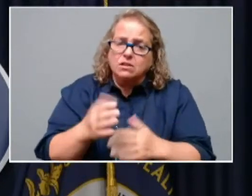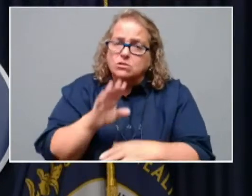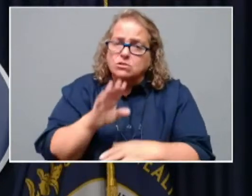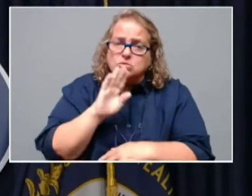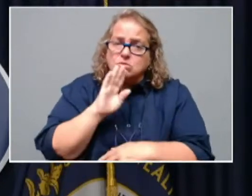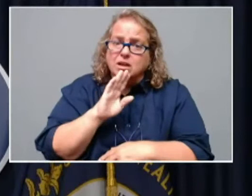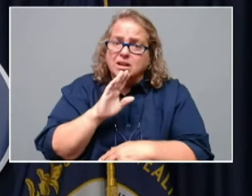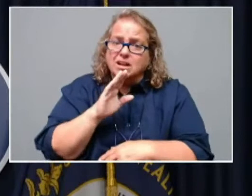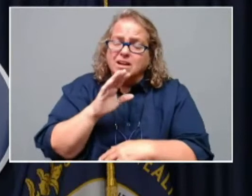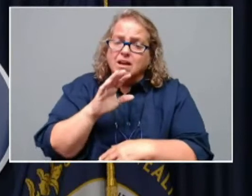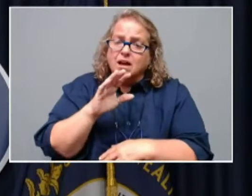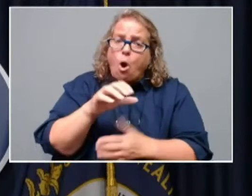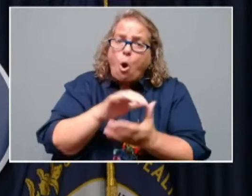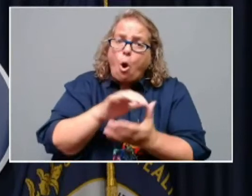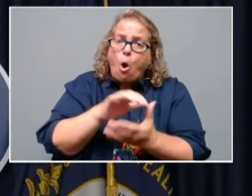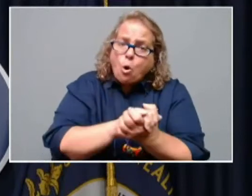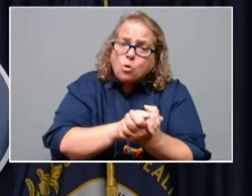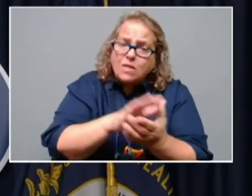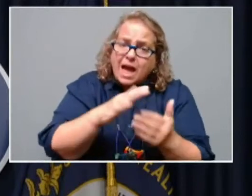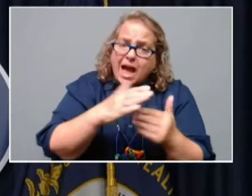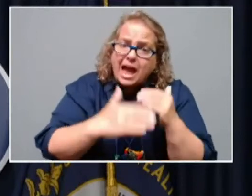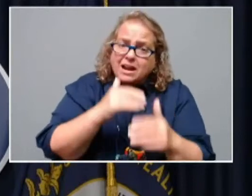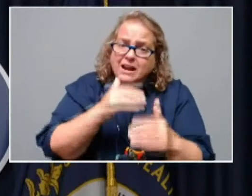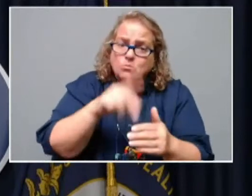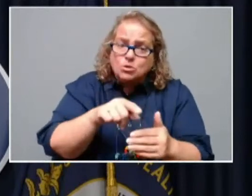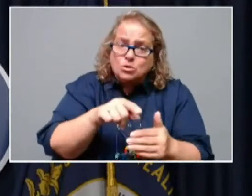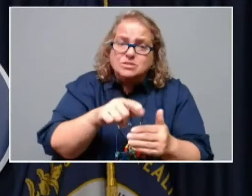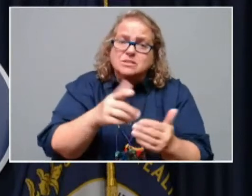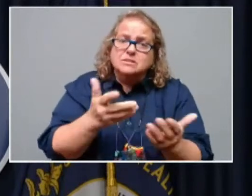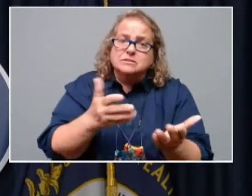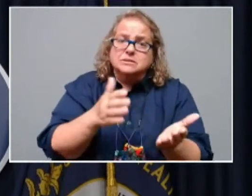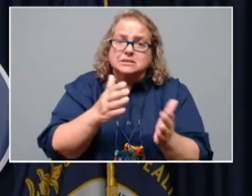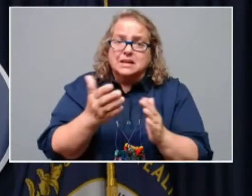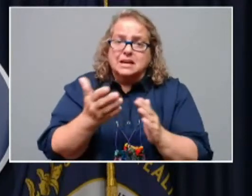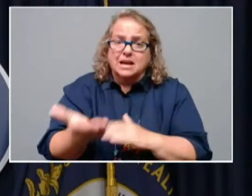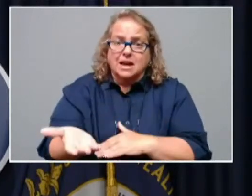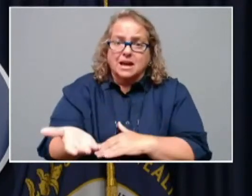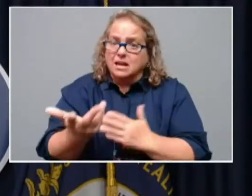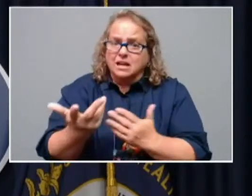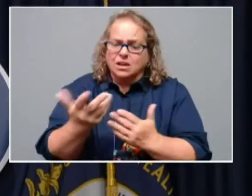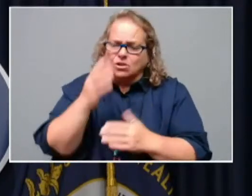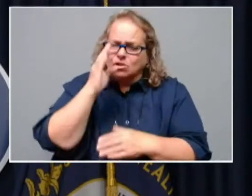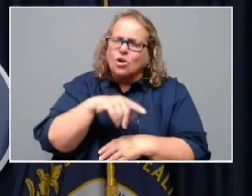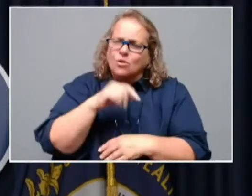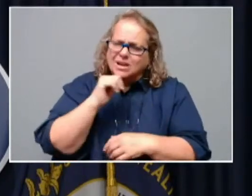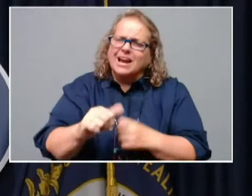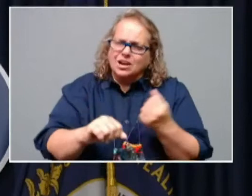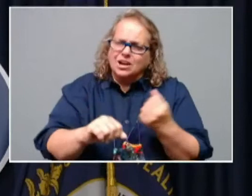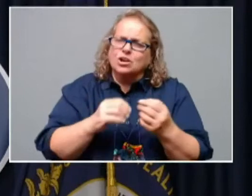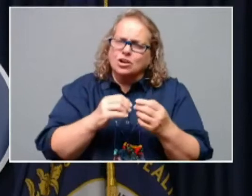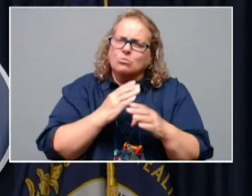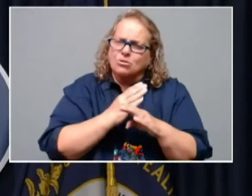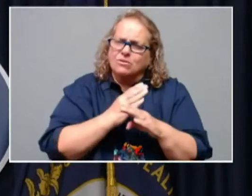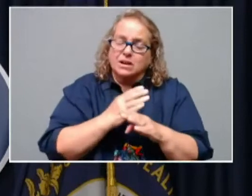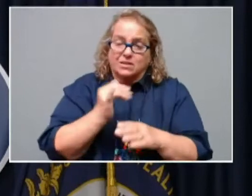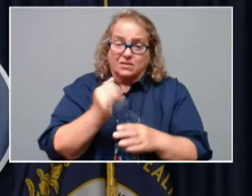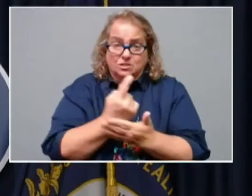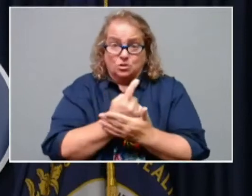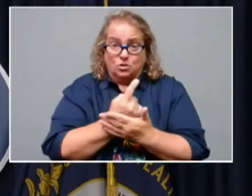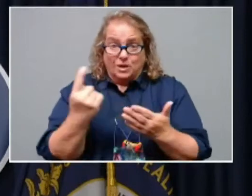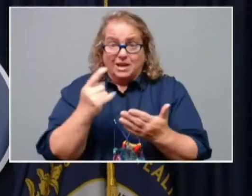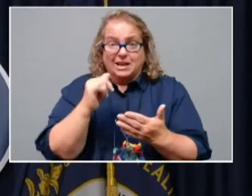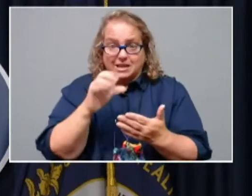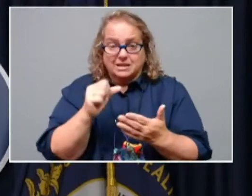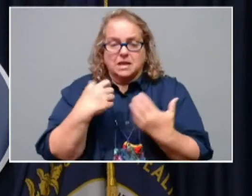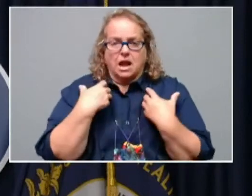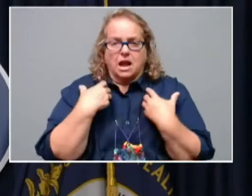would otherwise still be here. So this week, we've declared as Healthcare Heroes